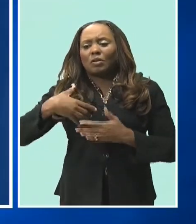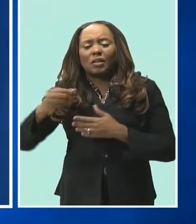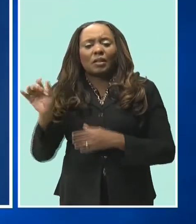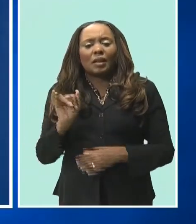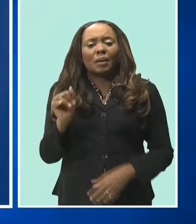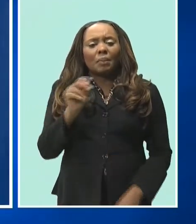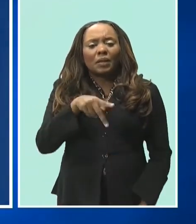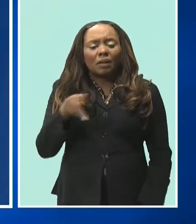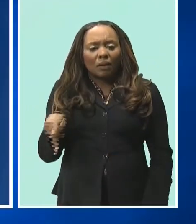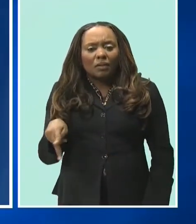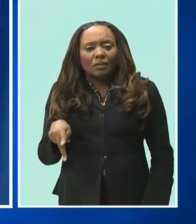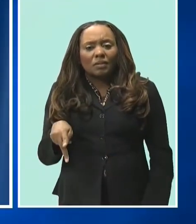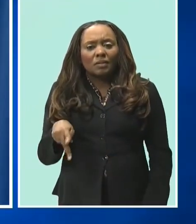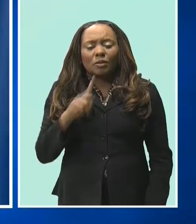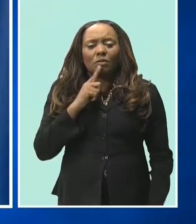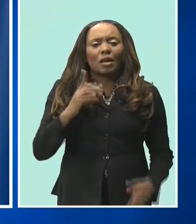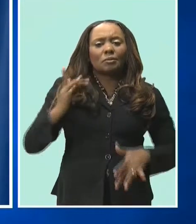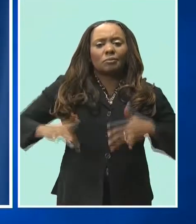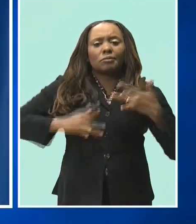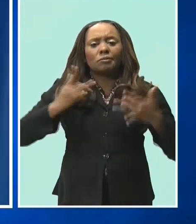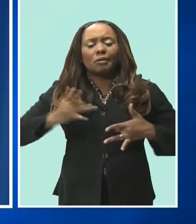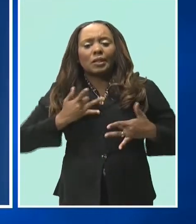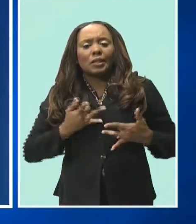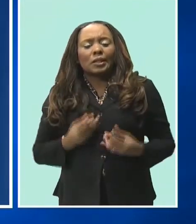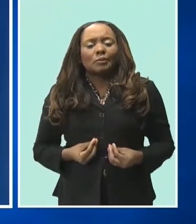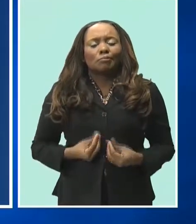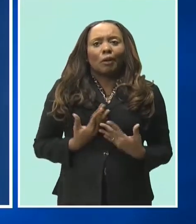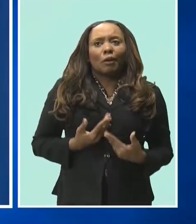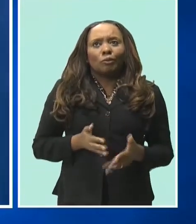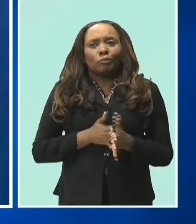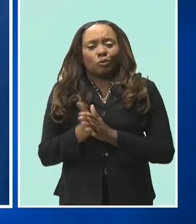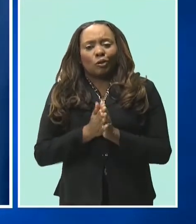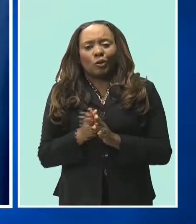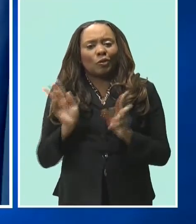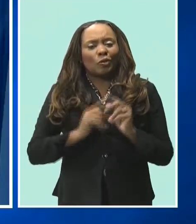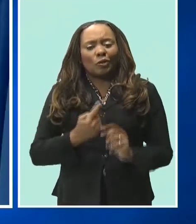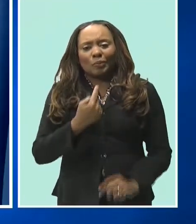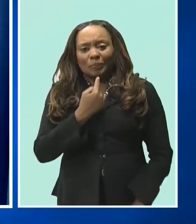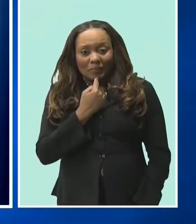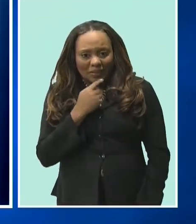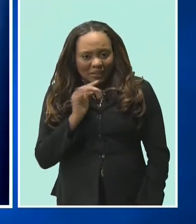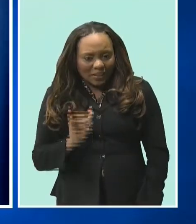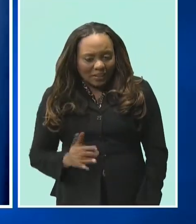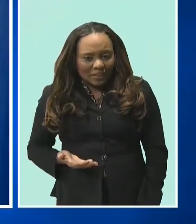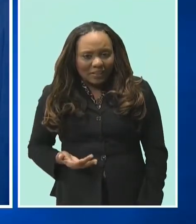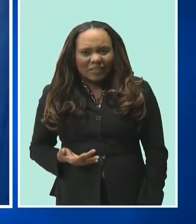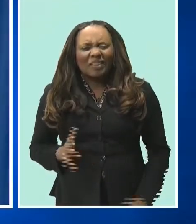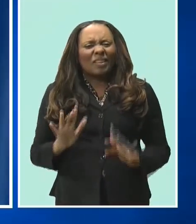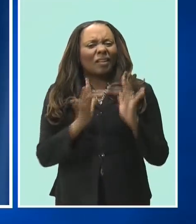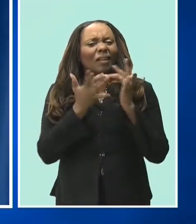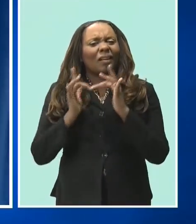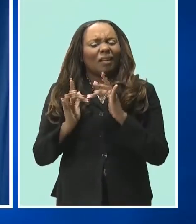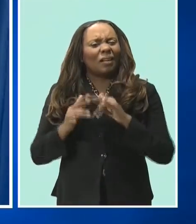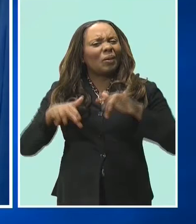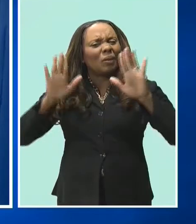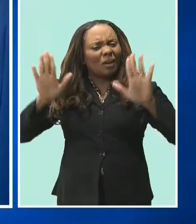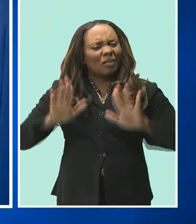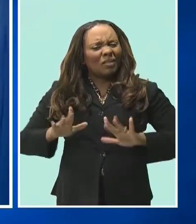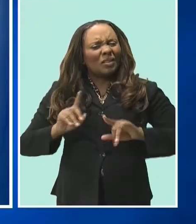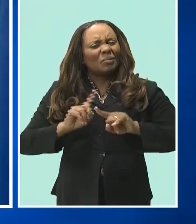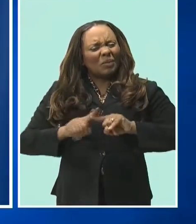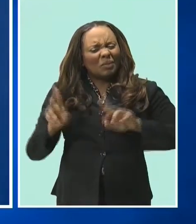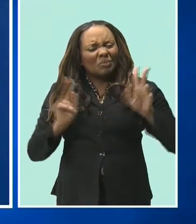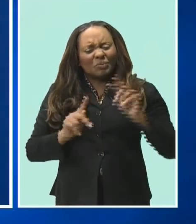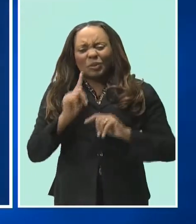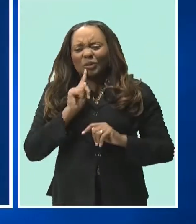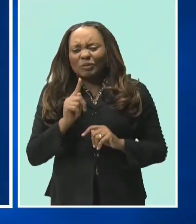dynamic, invigorating, enlivening service. People miss that. You know, the online thing is great, but people miss